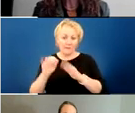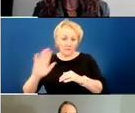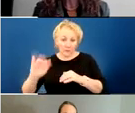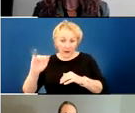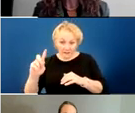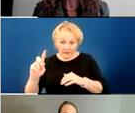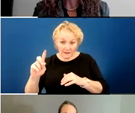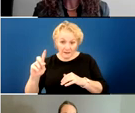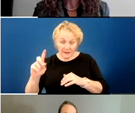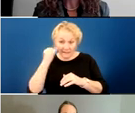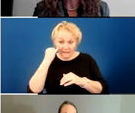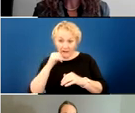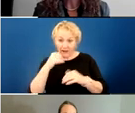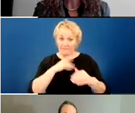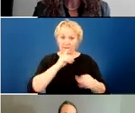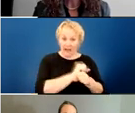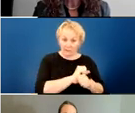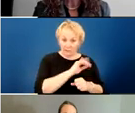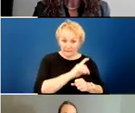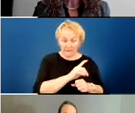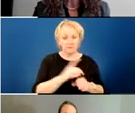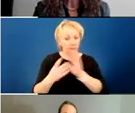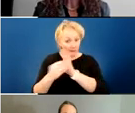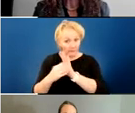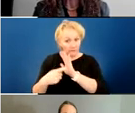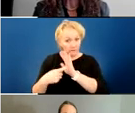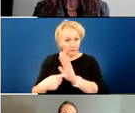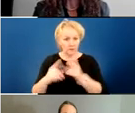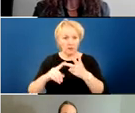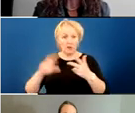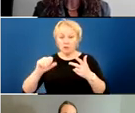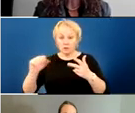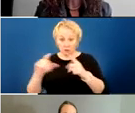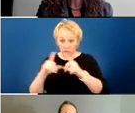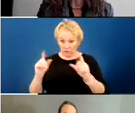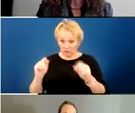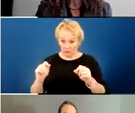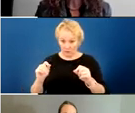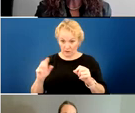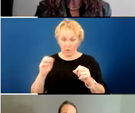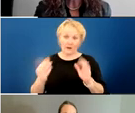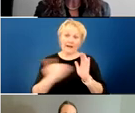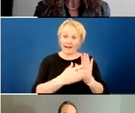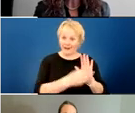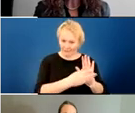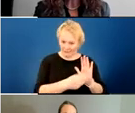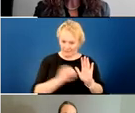you don't have your actual ID with you, social security card, or again, a copy of